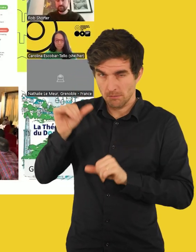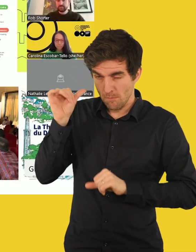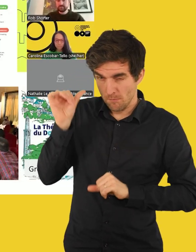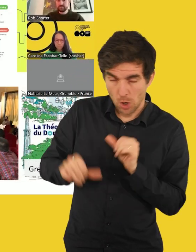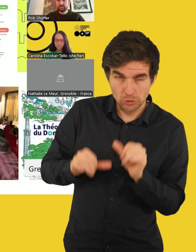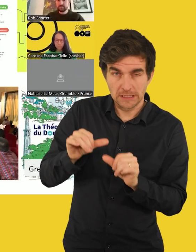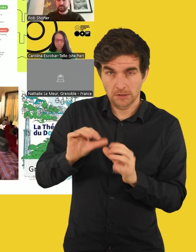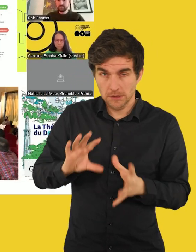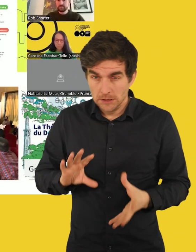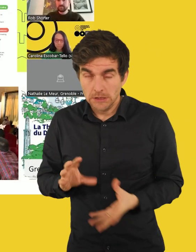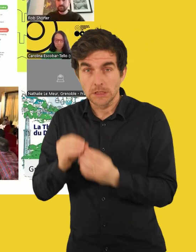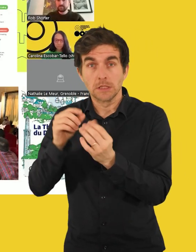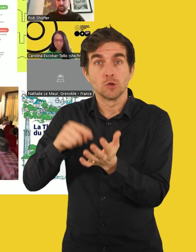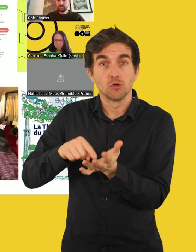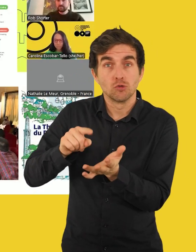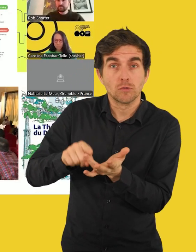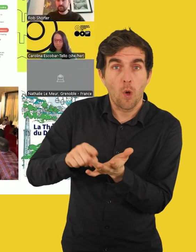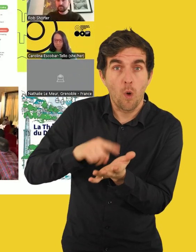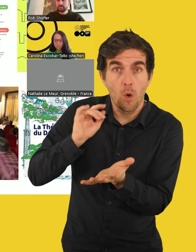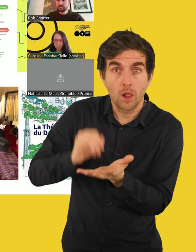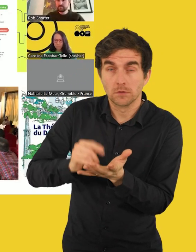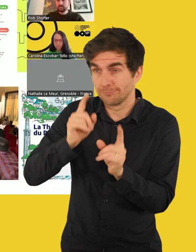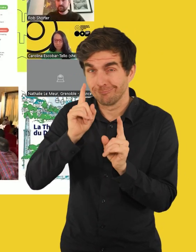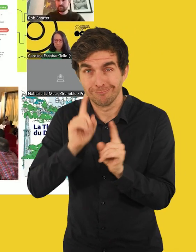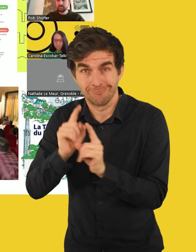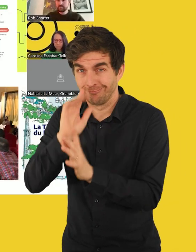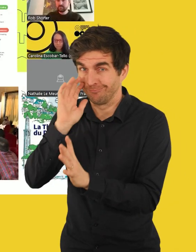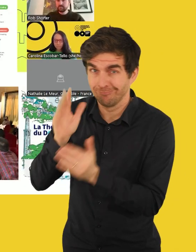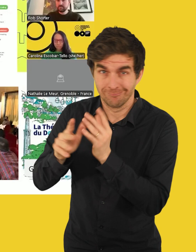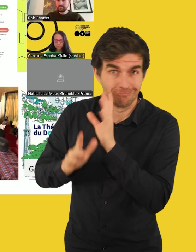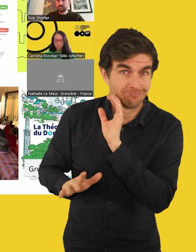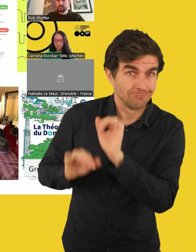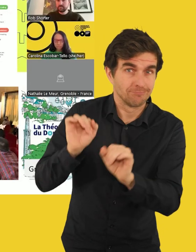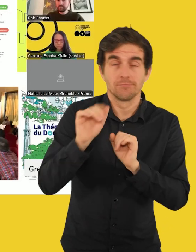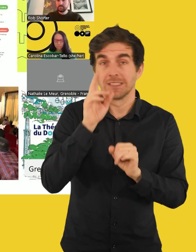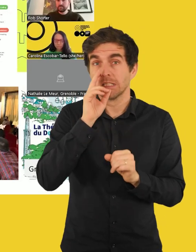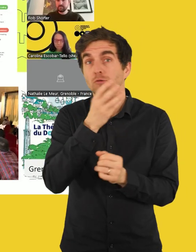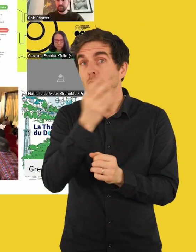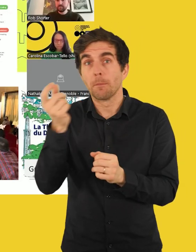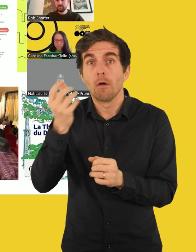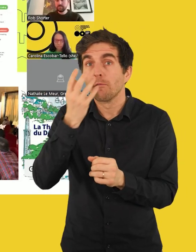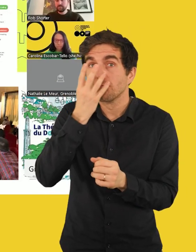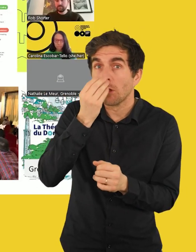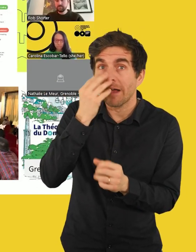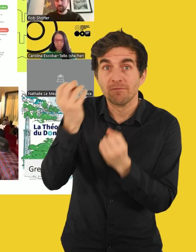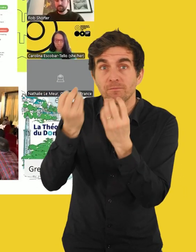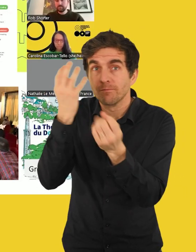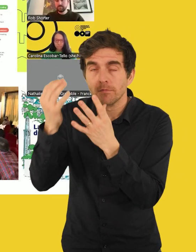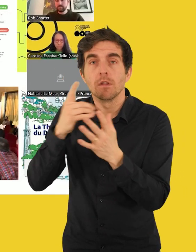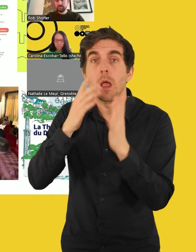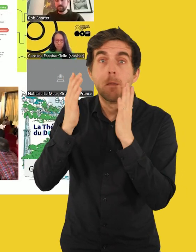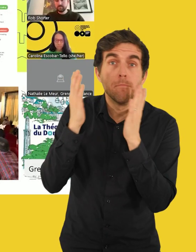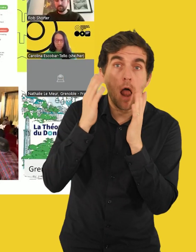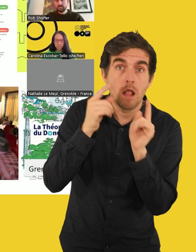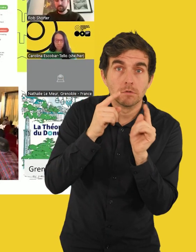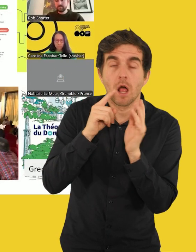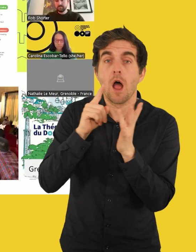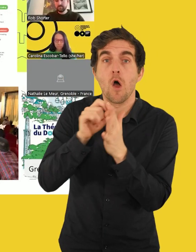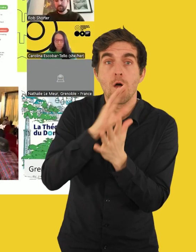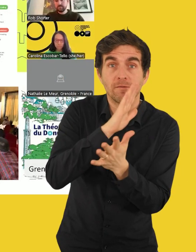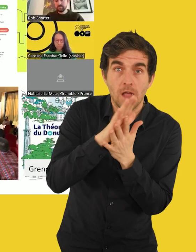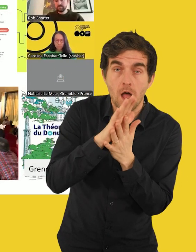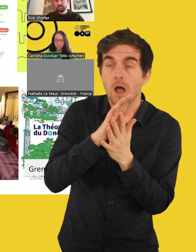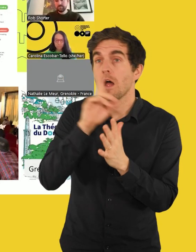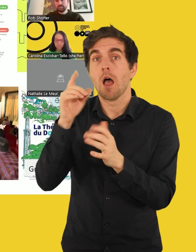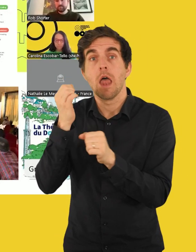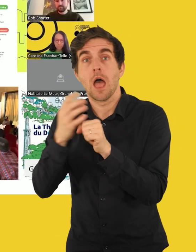their processes, creating tools together. And you can see some photos from that work, their reports from Ipoh in